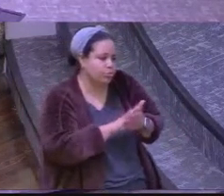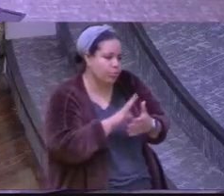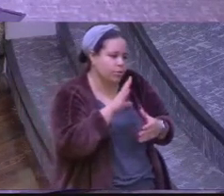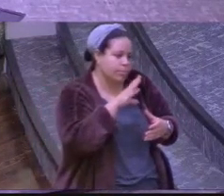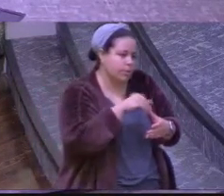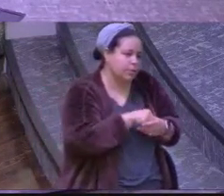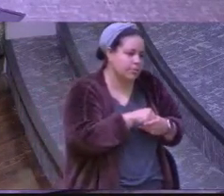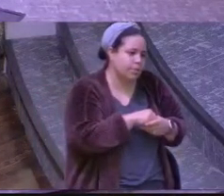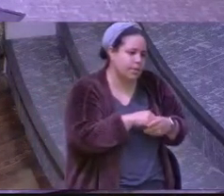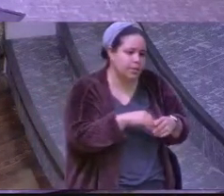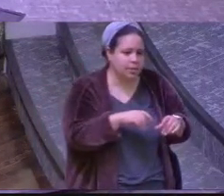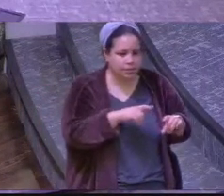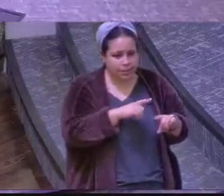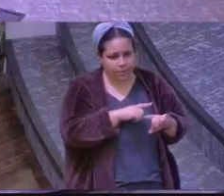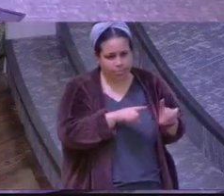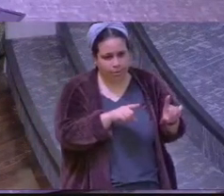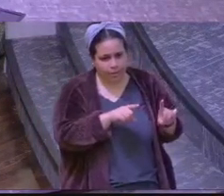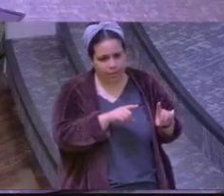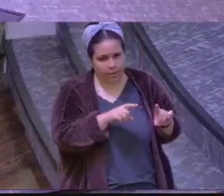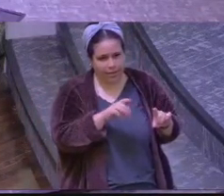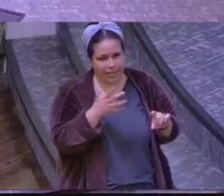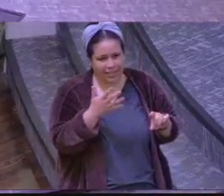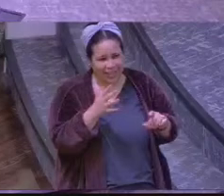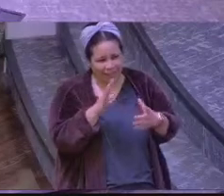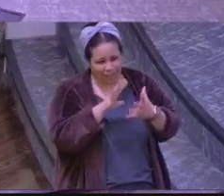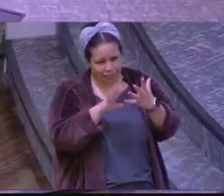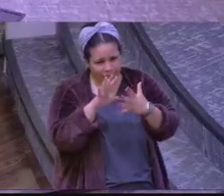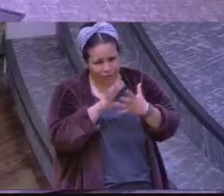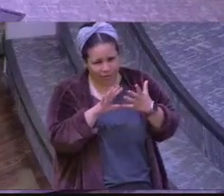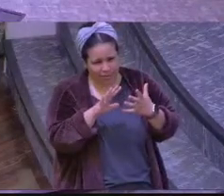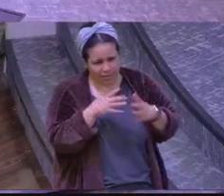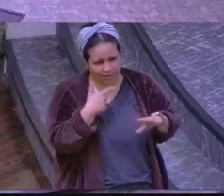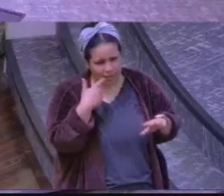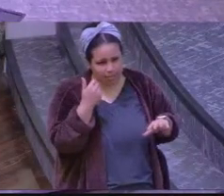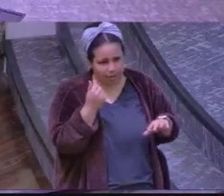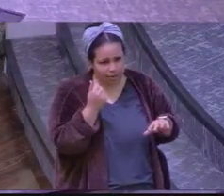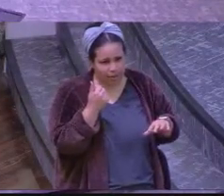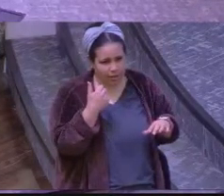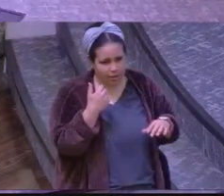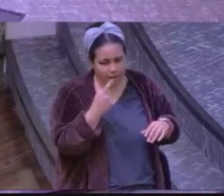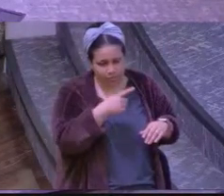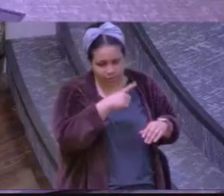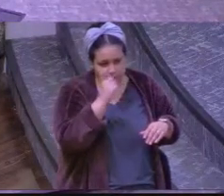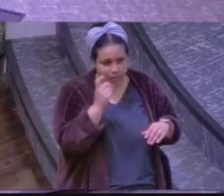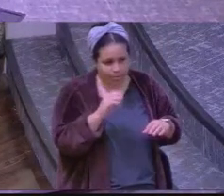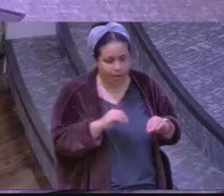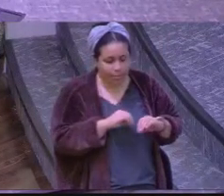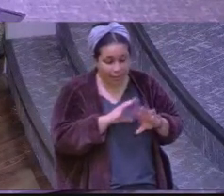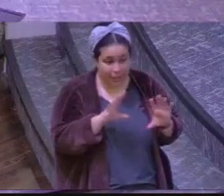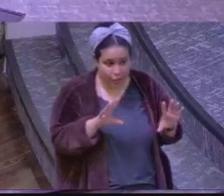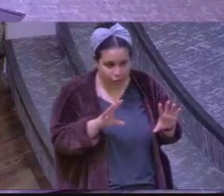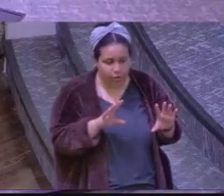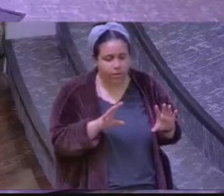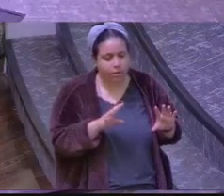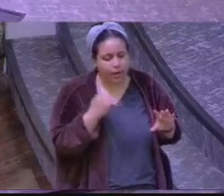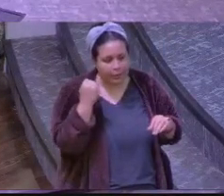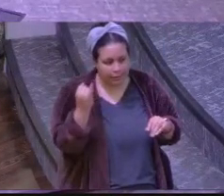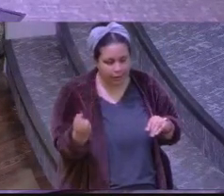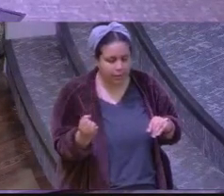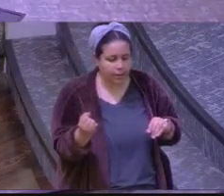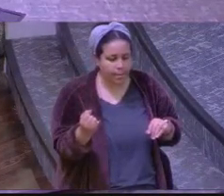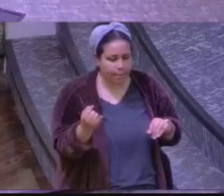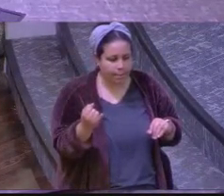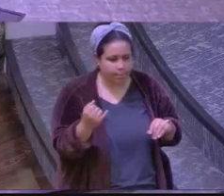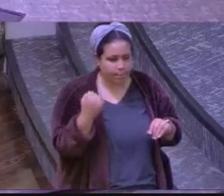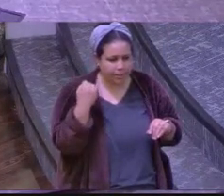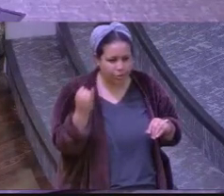But there's a lot of, it's so confusing. I think it's probably better to, hopefully over the summer, we'll get a little bit clearer picture from GSBA. Mm-hmm. Okay.